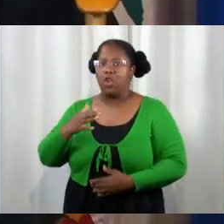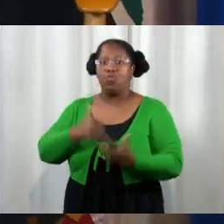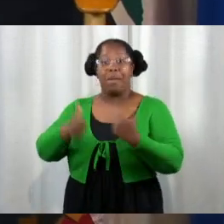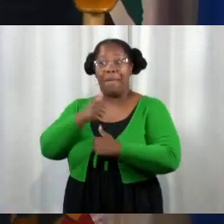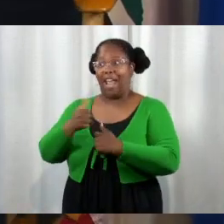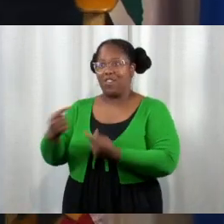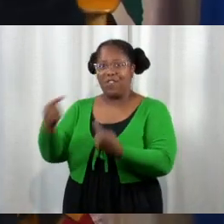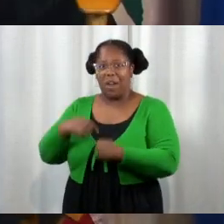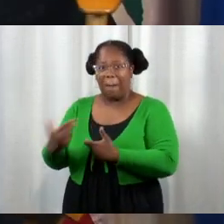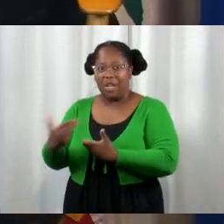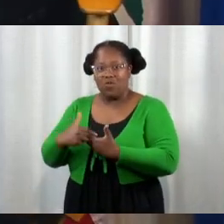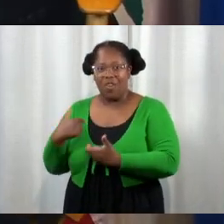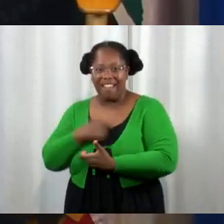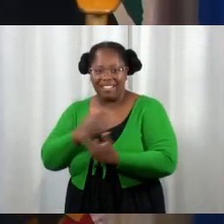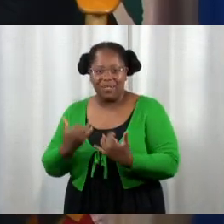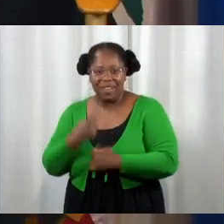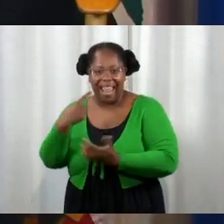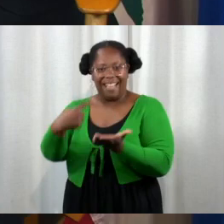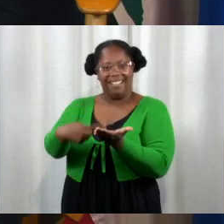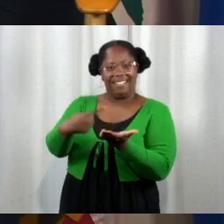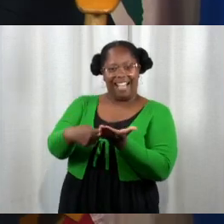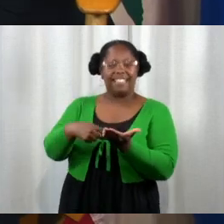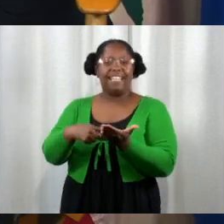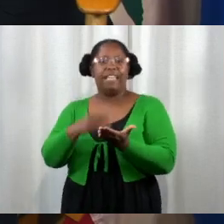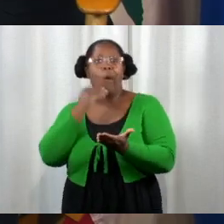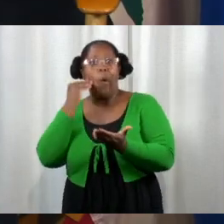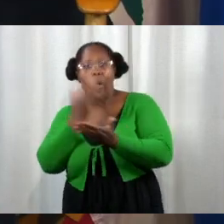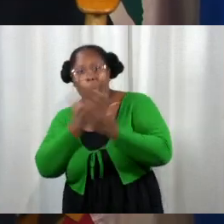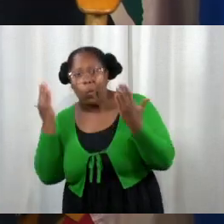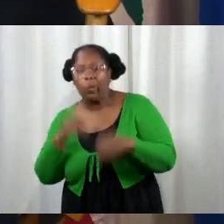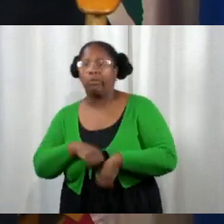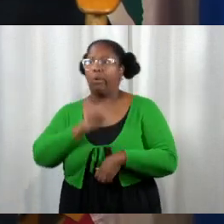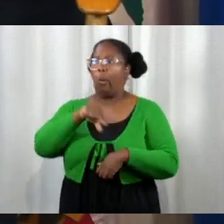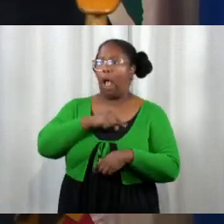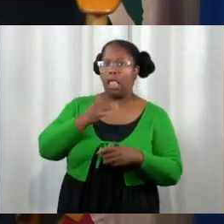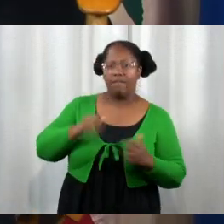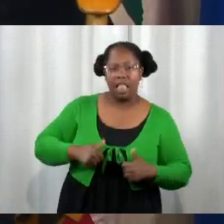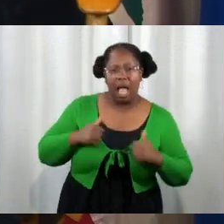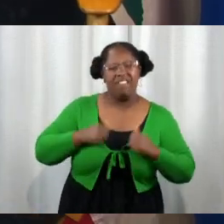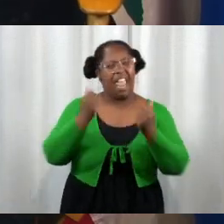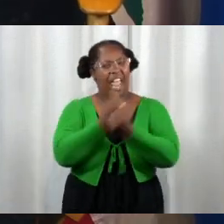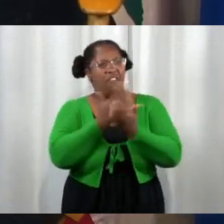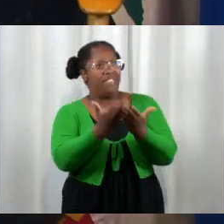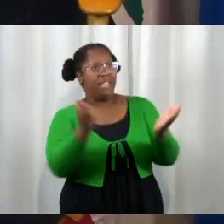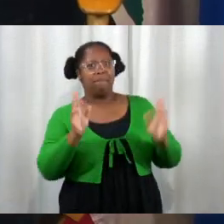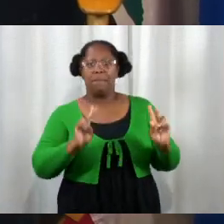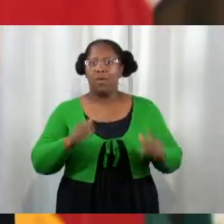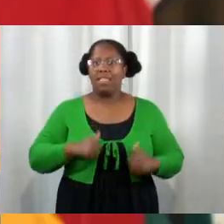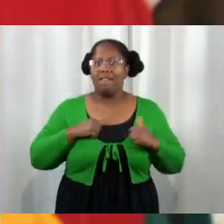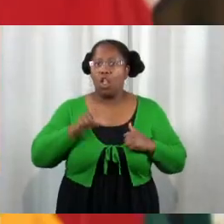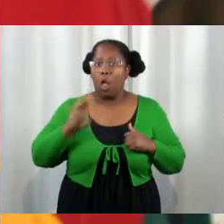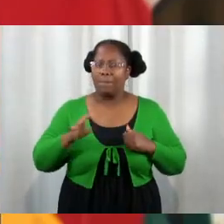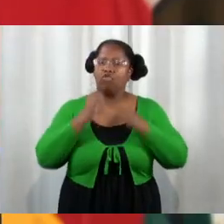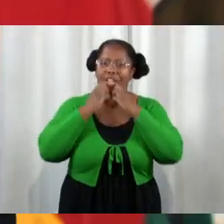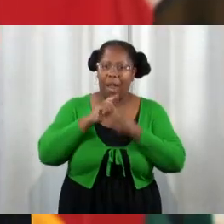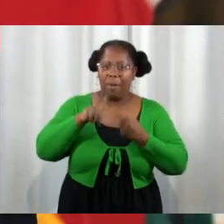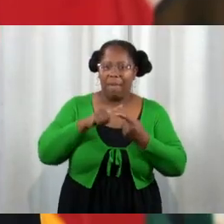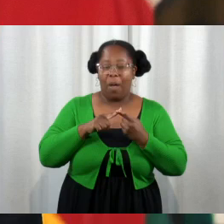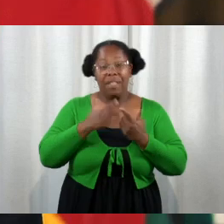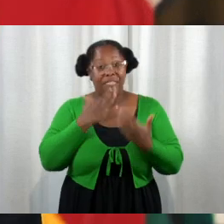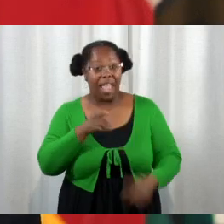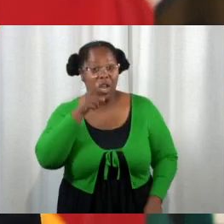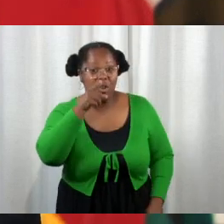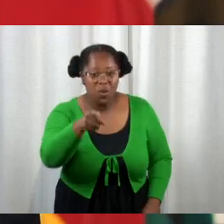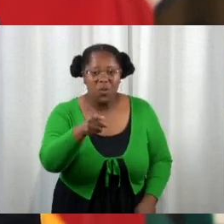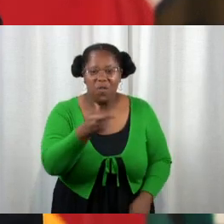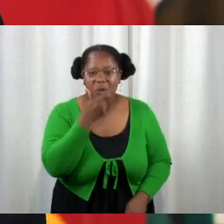and joining us today as we talk about homelessness and quality of life and all the things that the residents really care about. And thank you